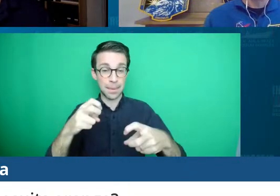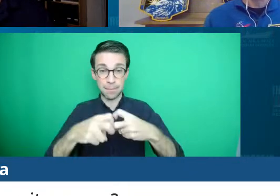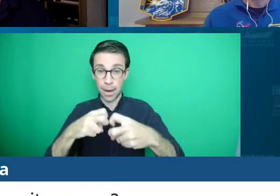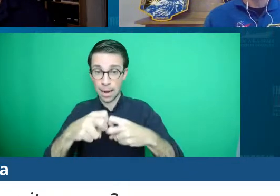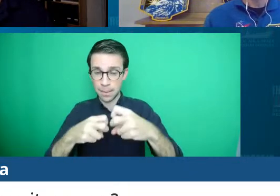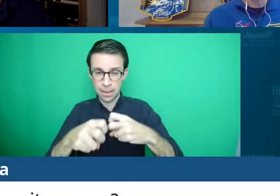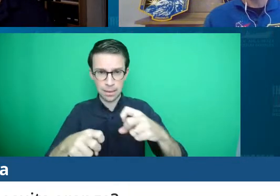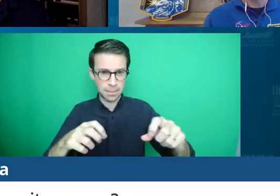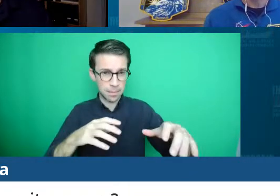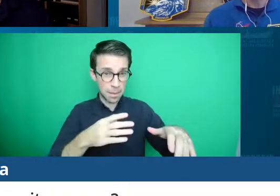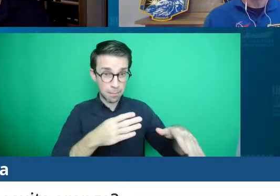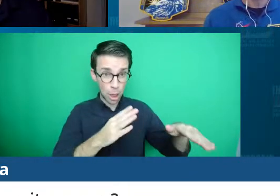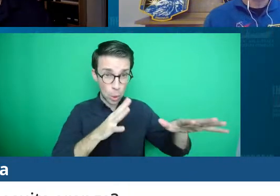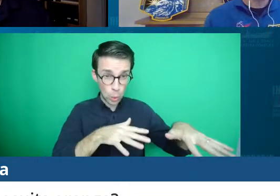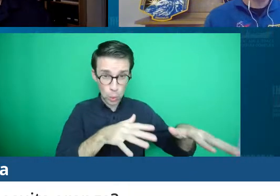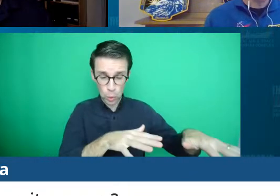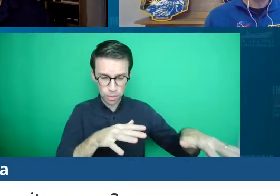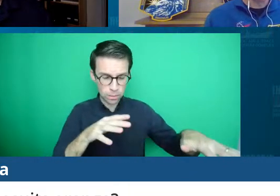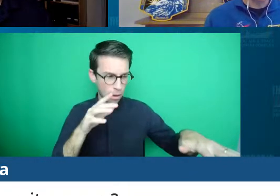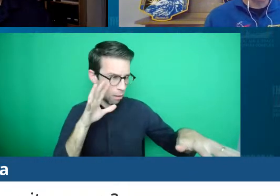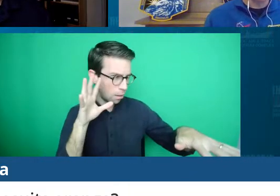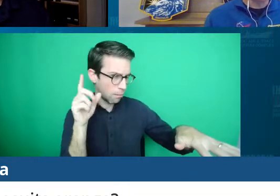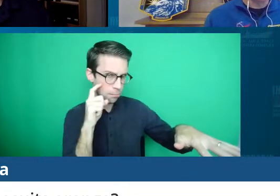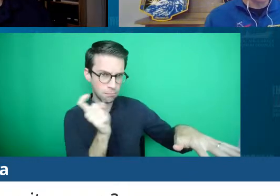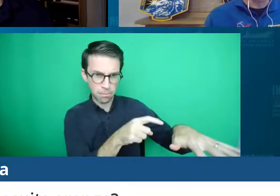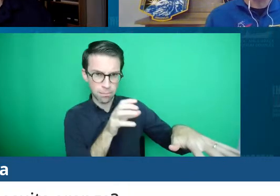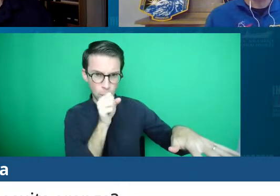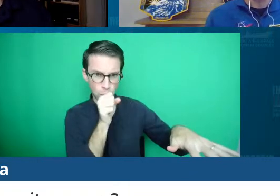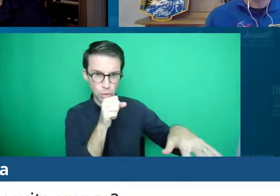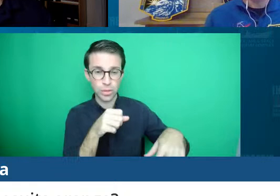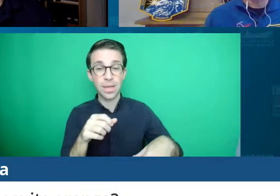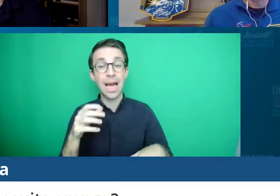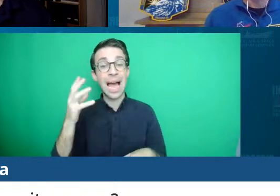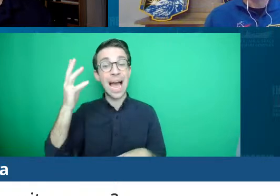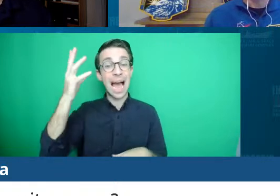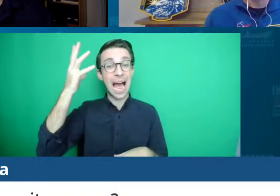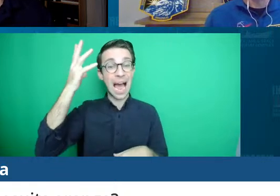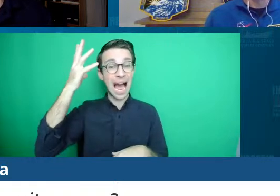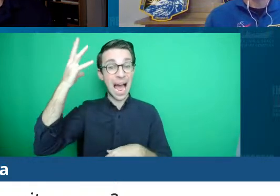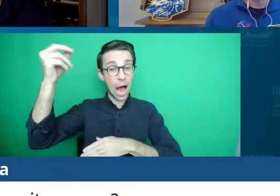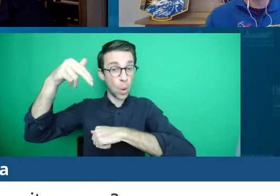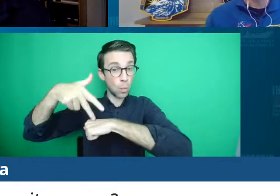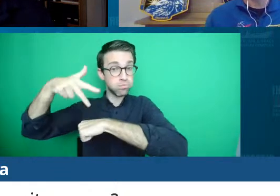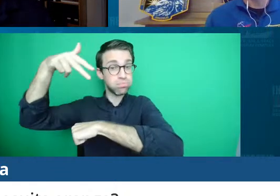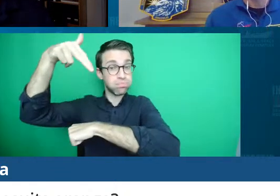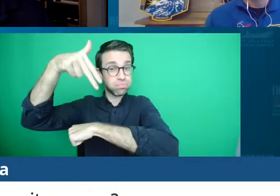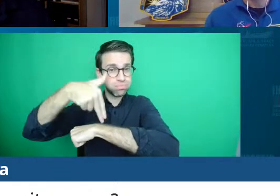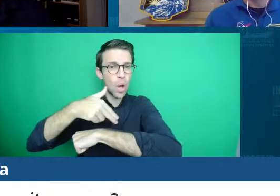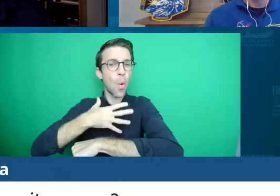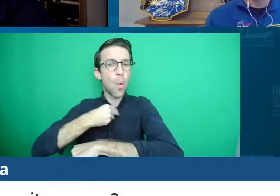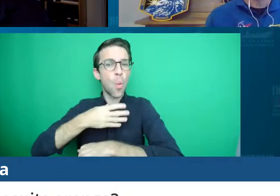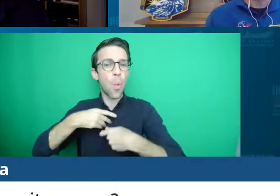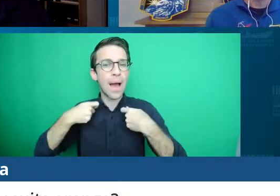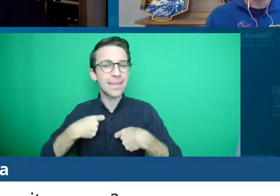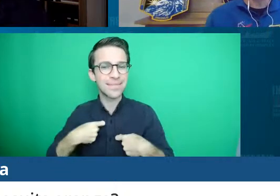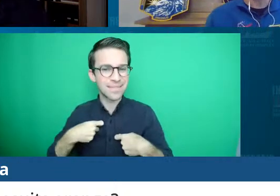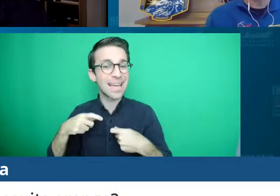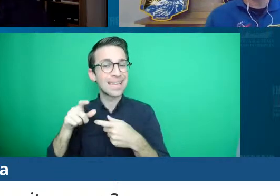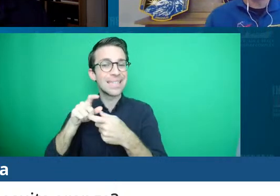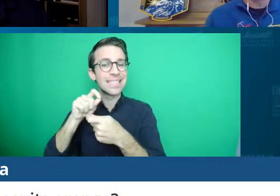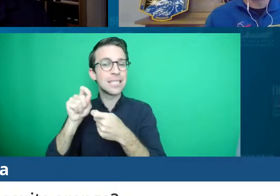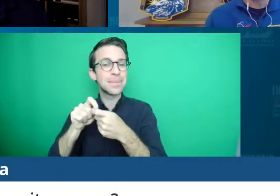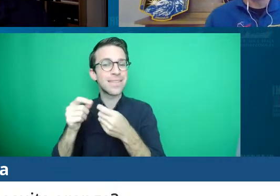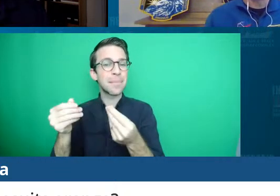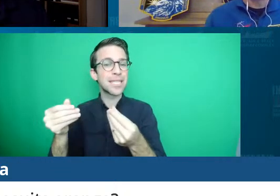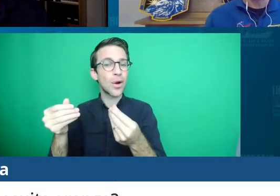are orange. The EMU we do spacewalks in is white, and it's a very specific material, and that helps with the